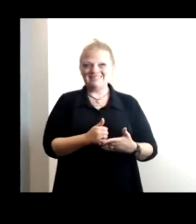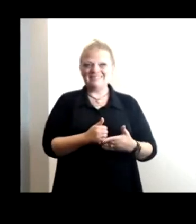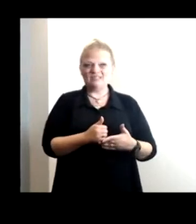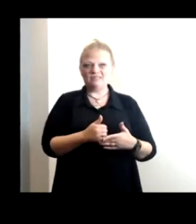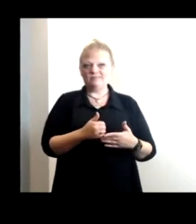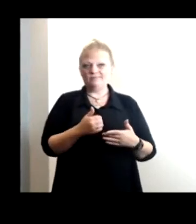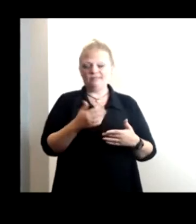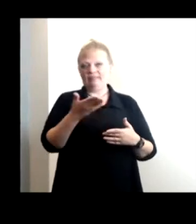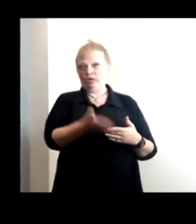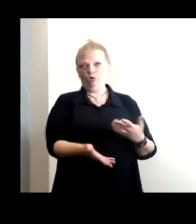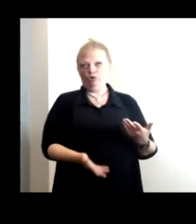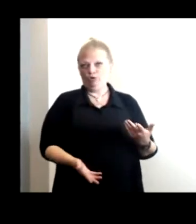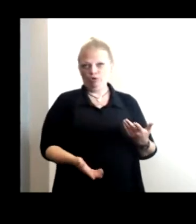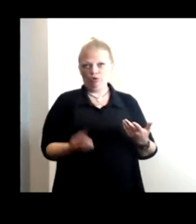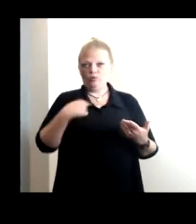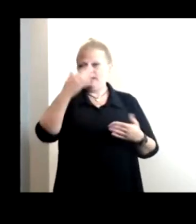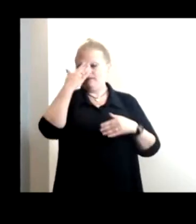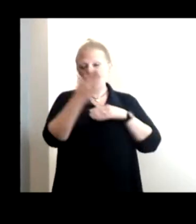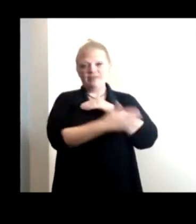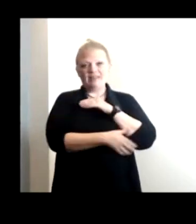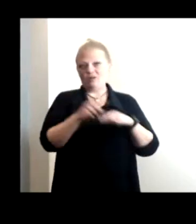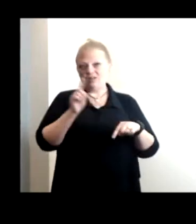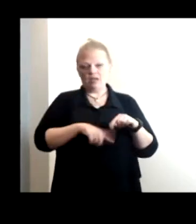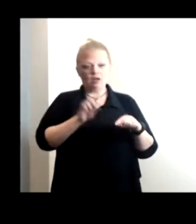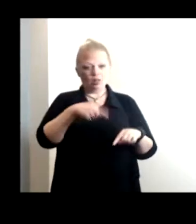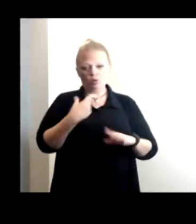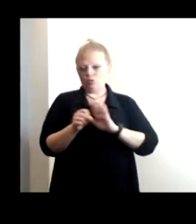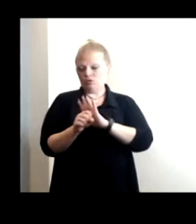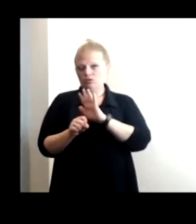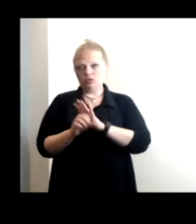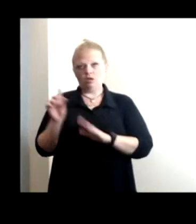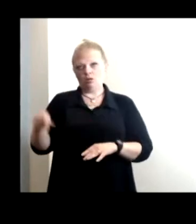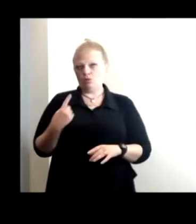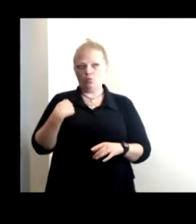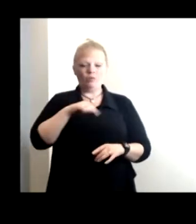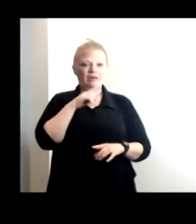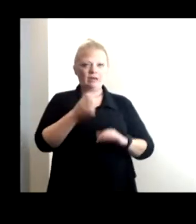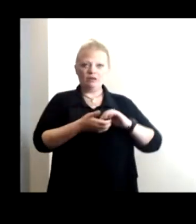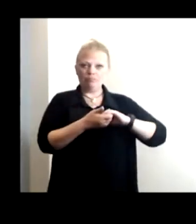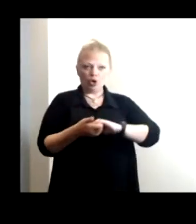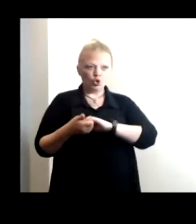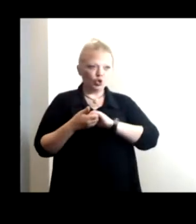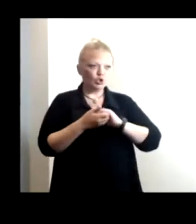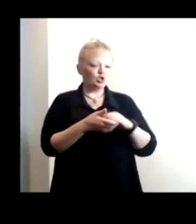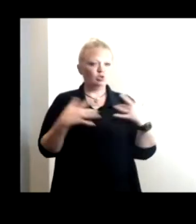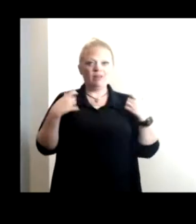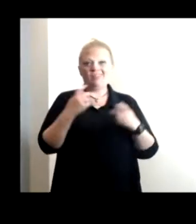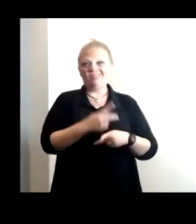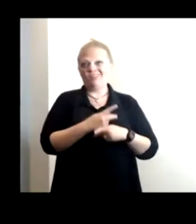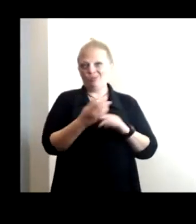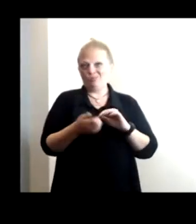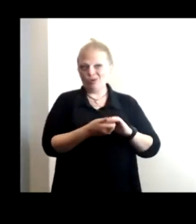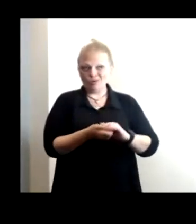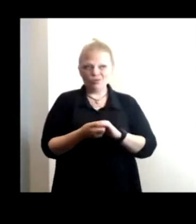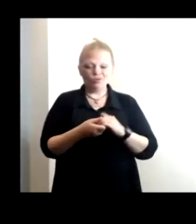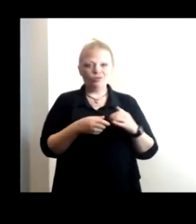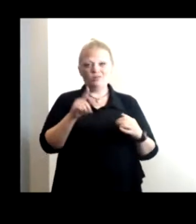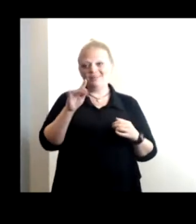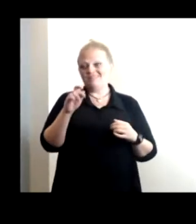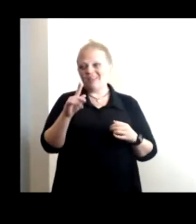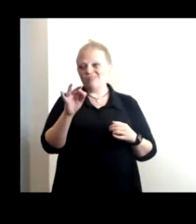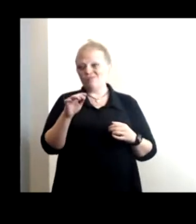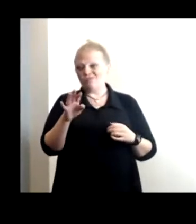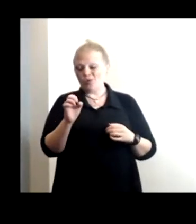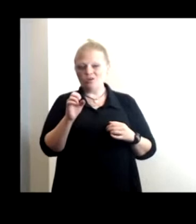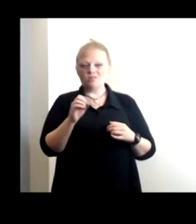ground. We know that the county can't do it alone, the state can't do it alone. We have to have our partners, our healthcare partners like the Health Equity Task Force, the